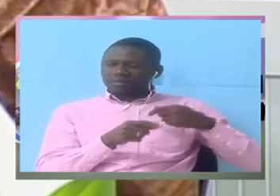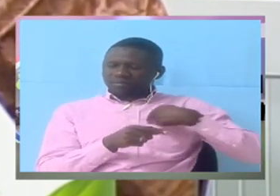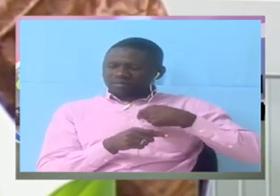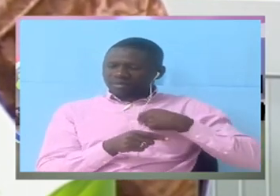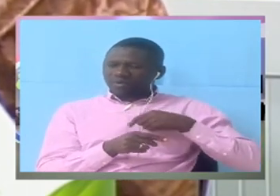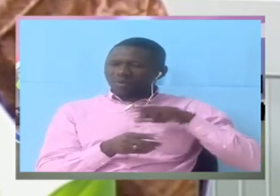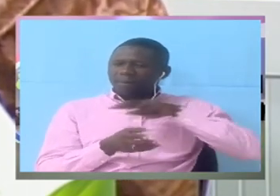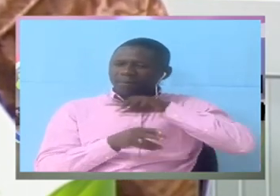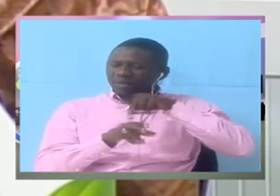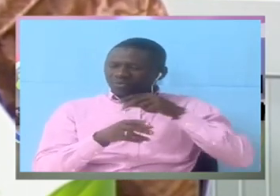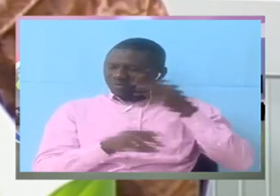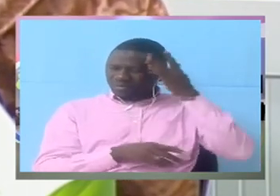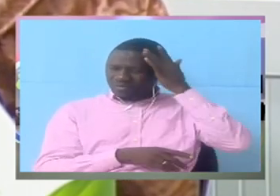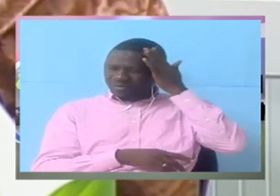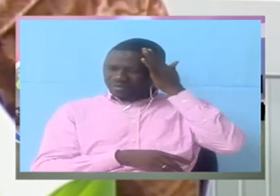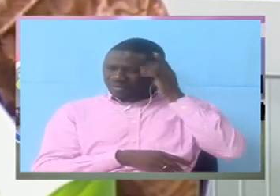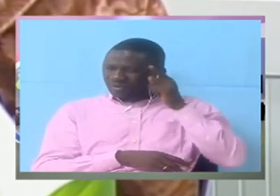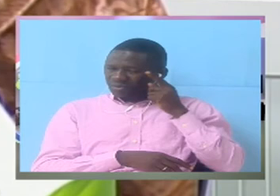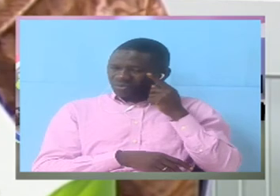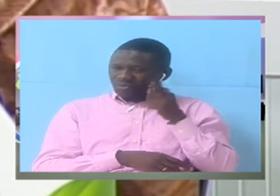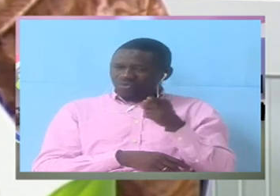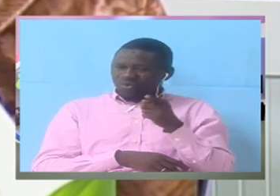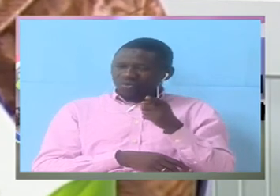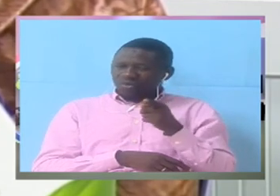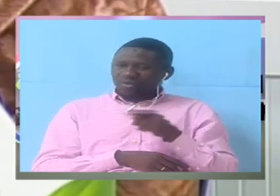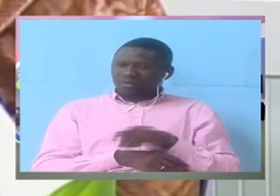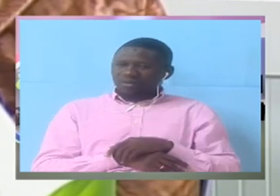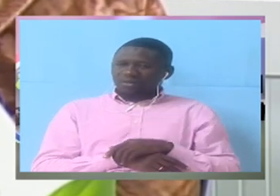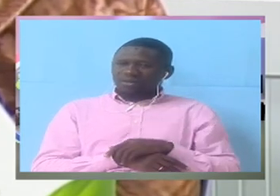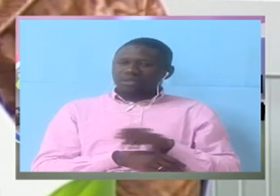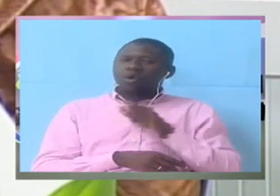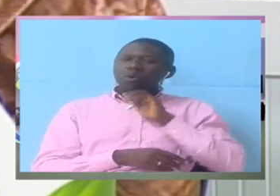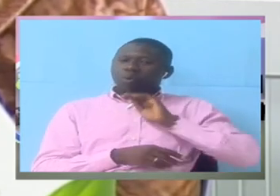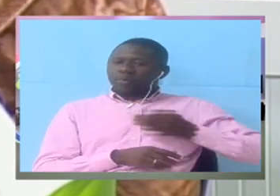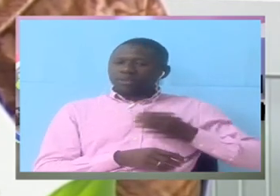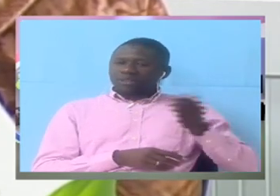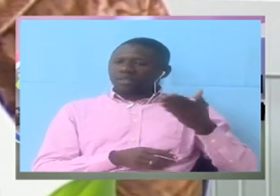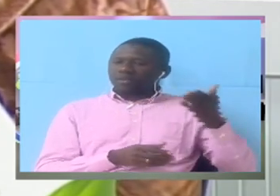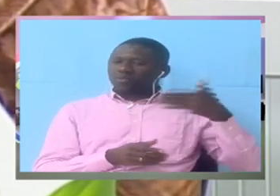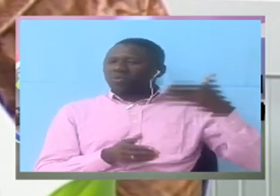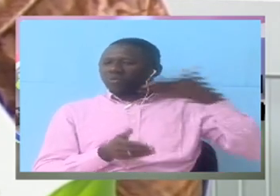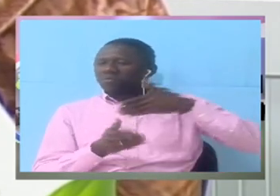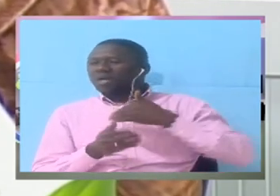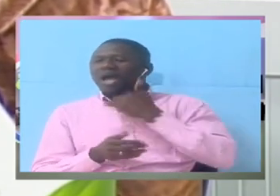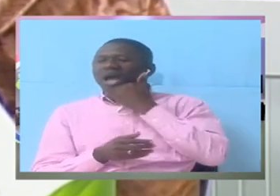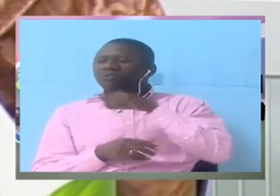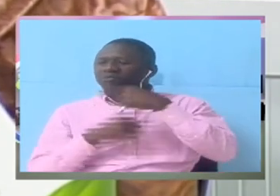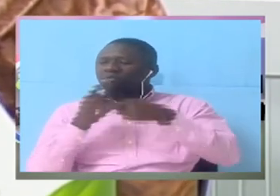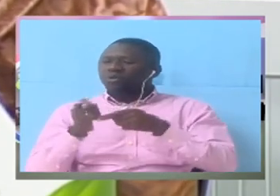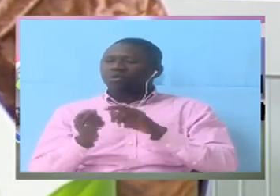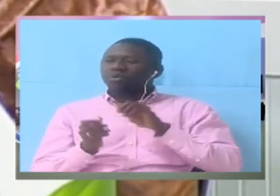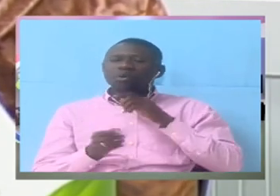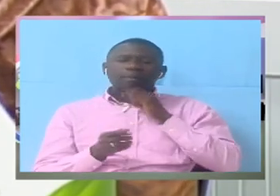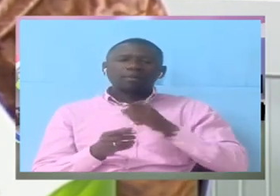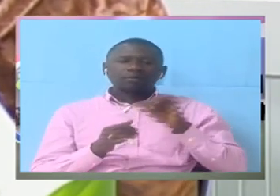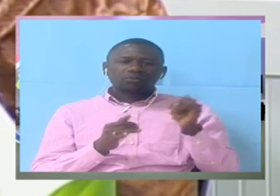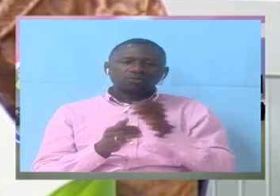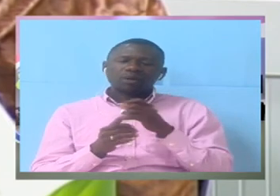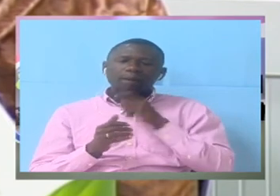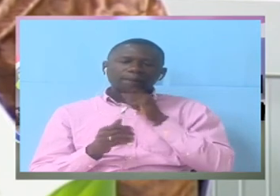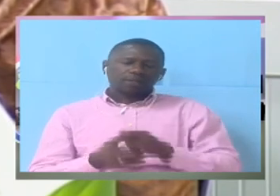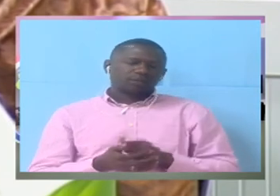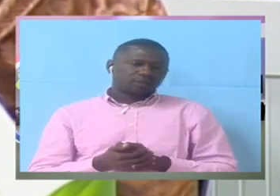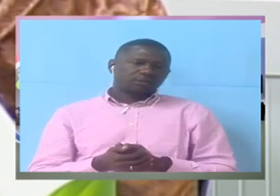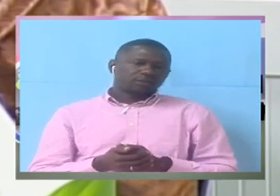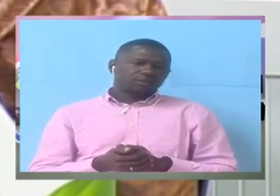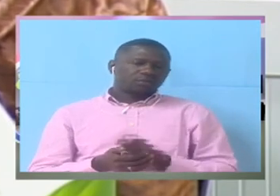nako. Where I was, I knew it. Akanata moro ngininka. She said she came to look for the marabu. Moro ngininka mashi jandi.